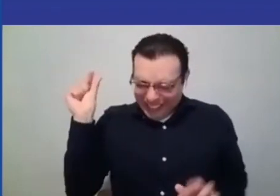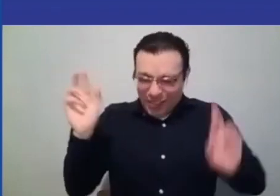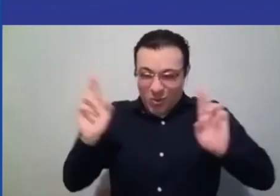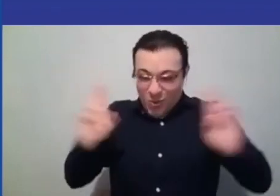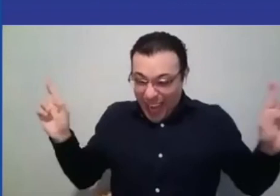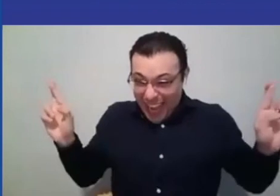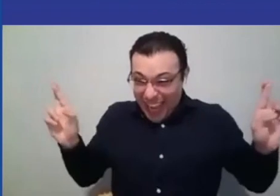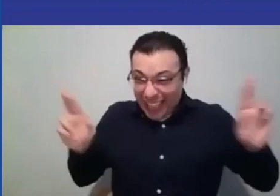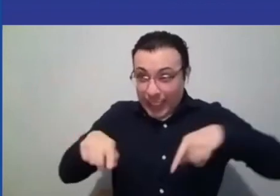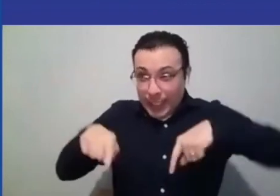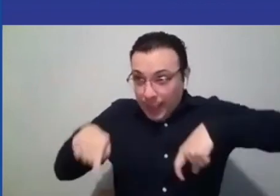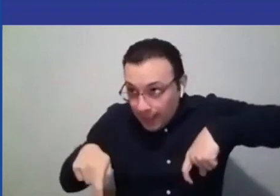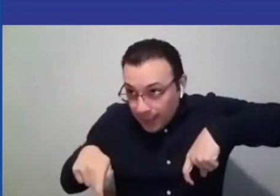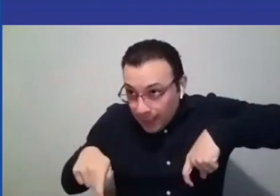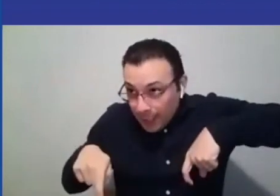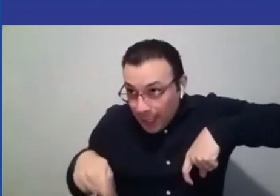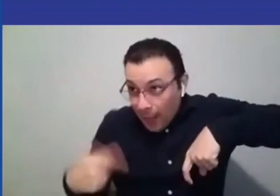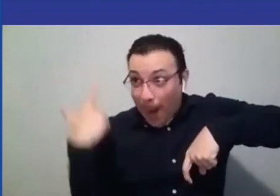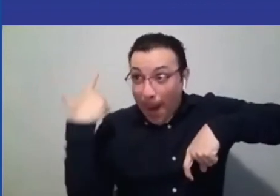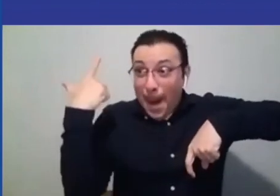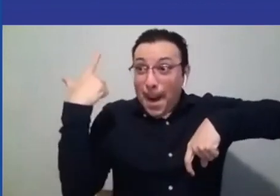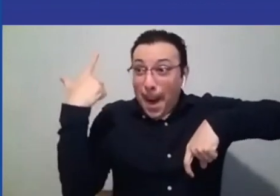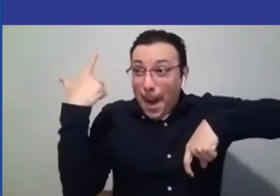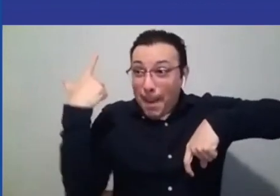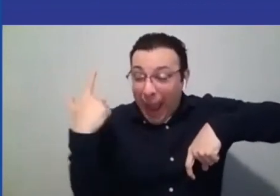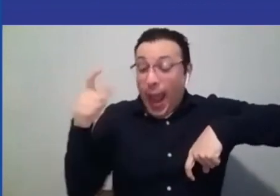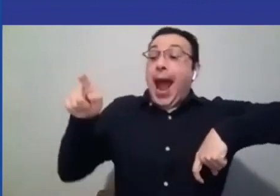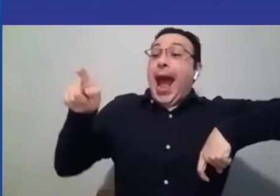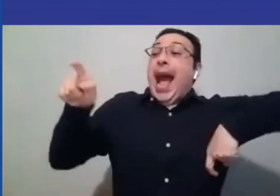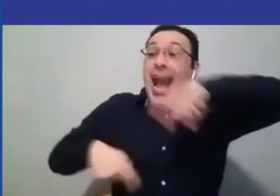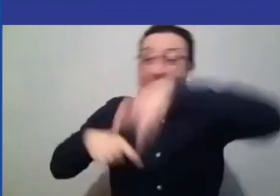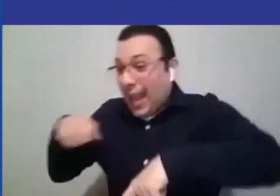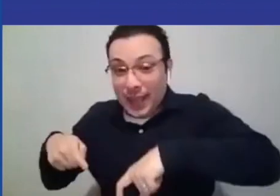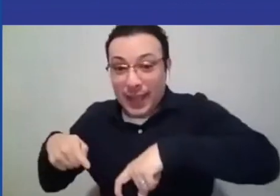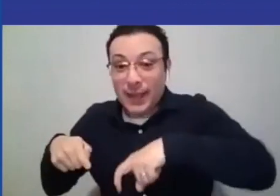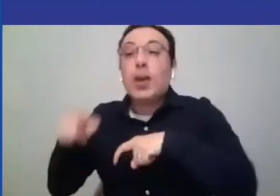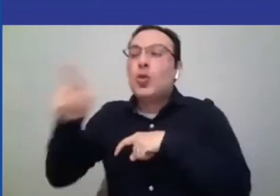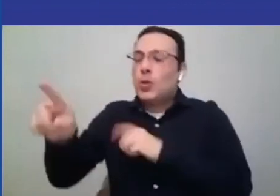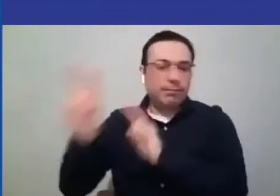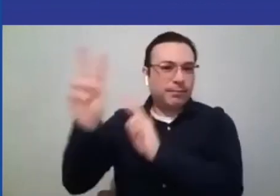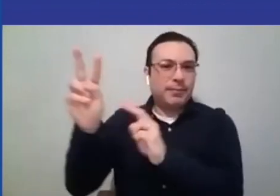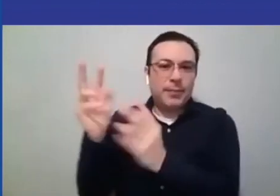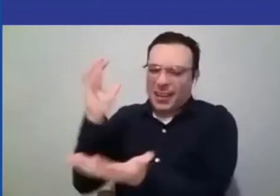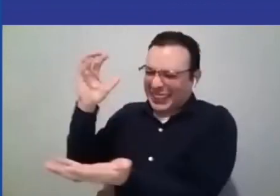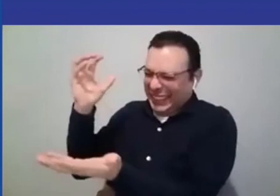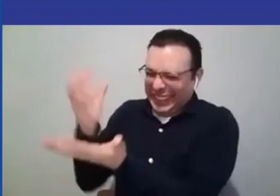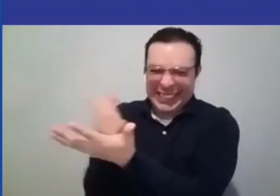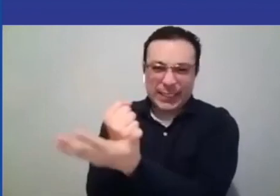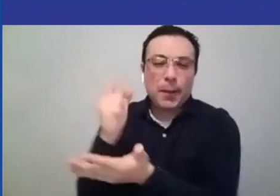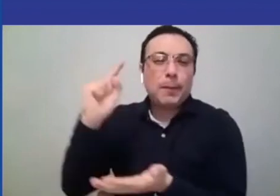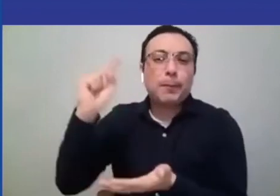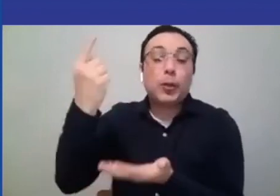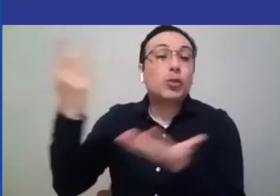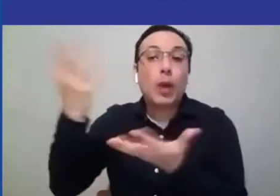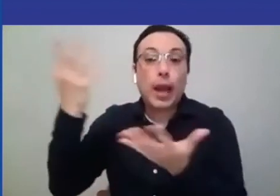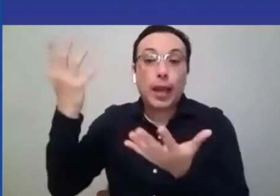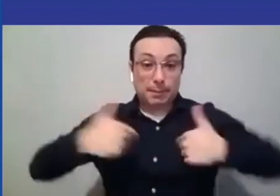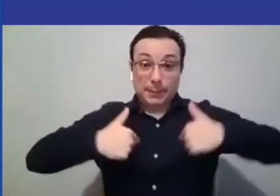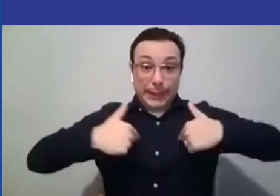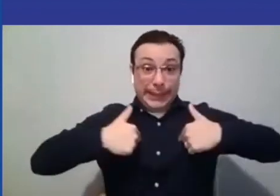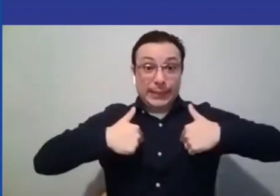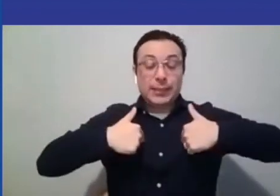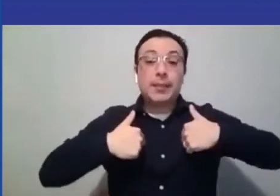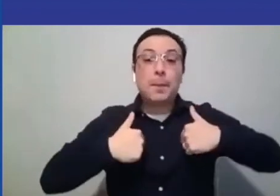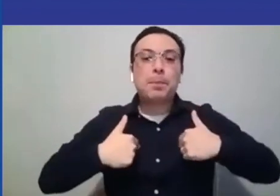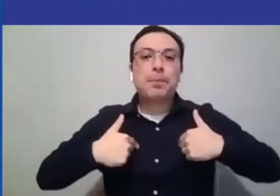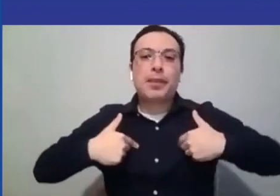doing on the other side of this? Like when you get the green light in your community and it's go, what